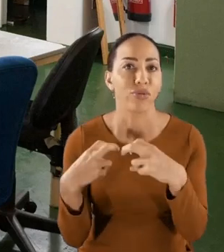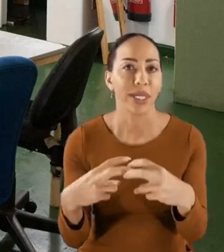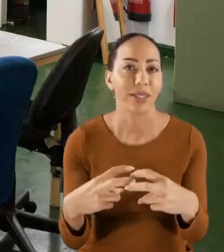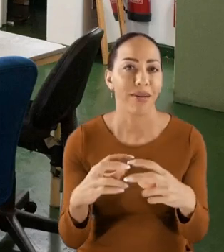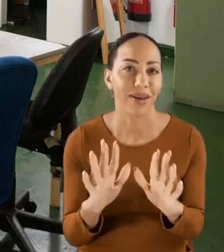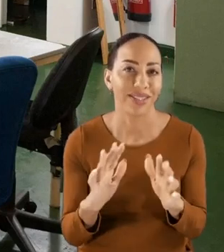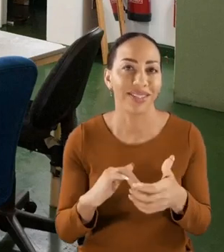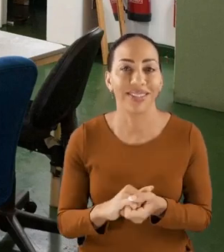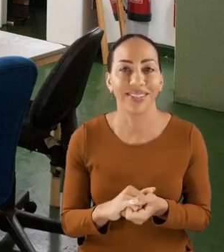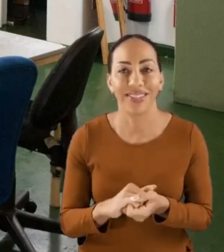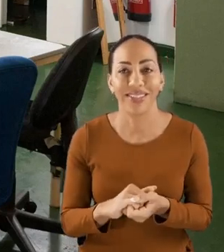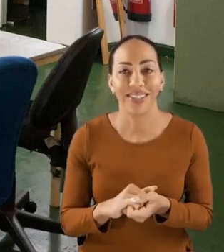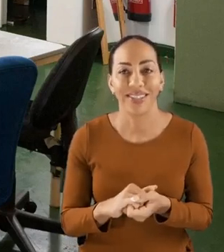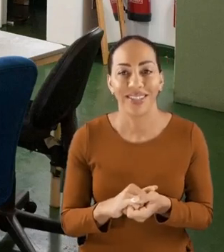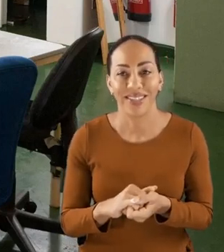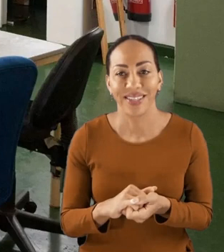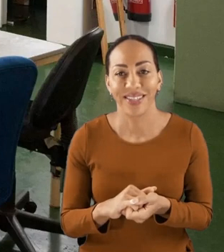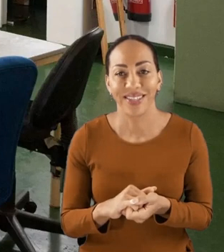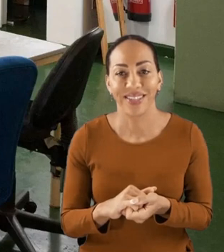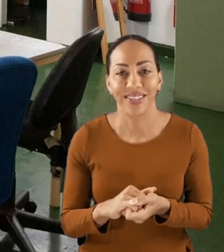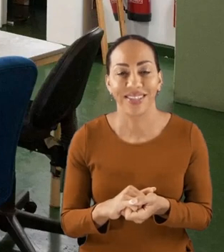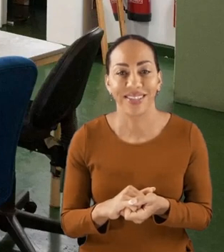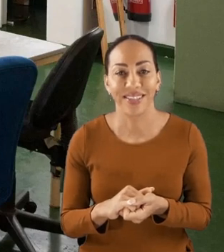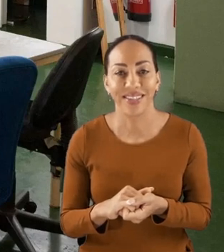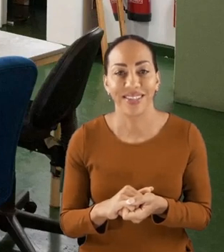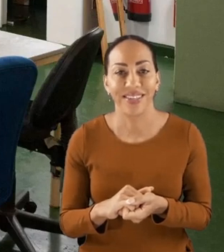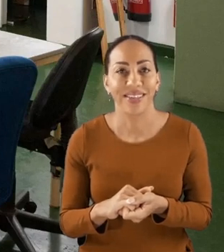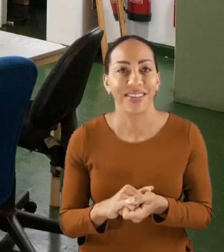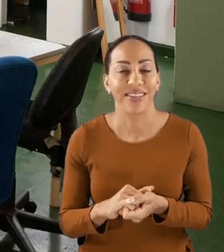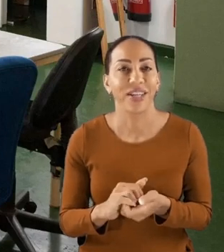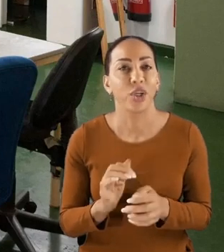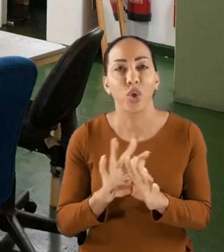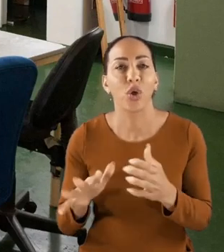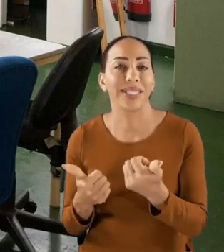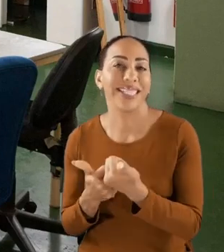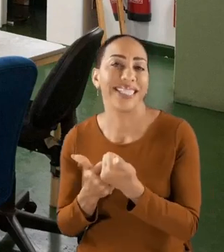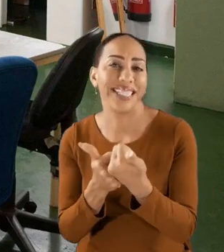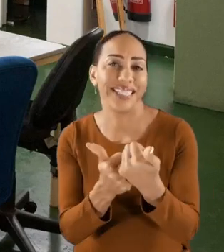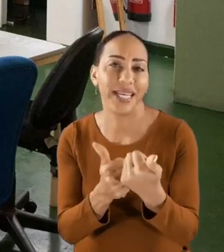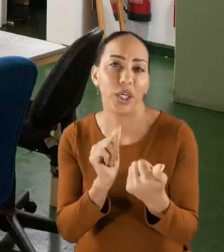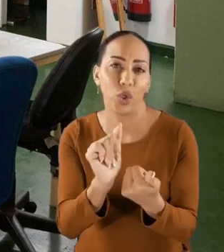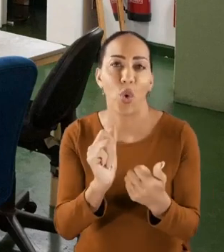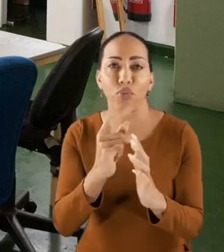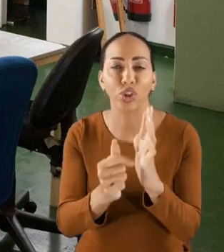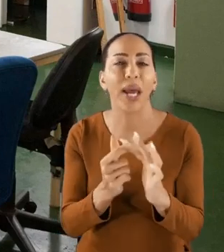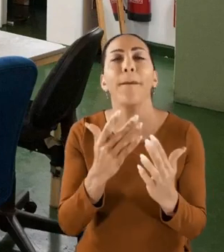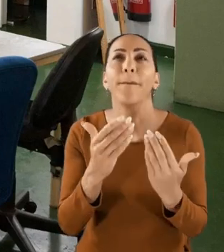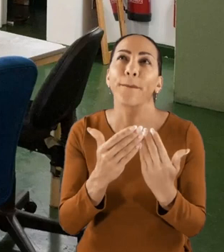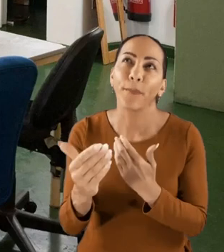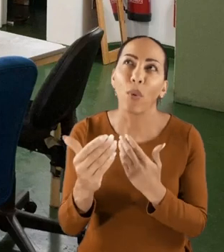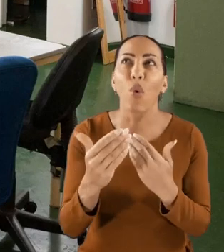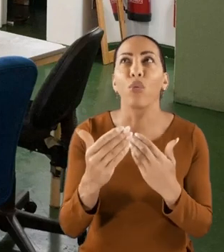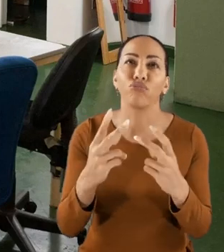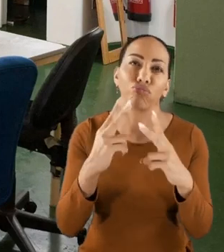researchers, rather than just assisting in doing what you've already planned, but for actually to push that